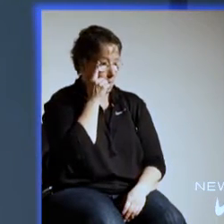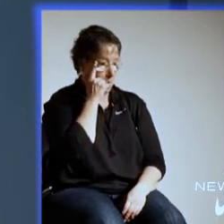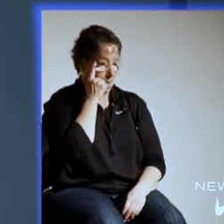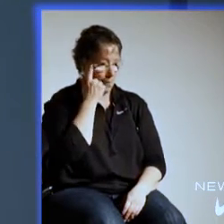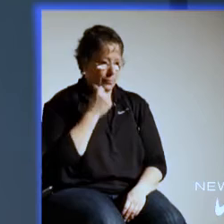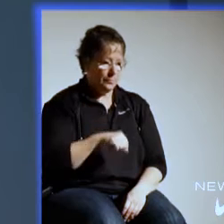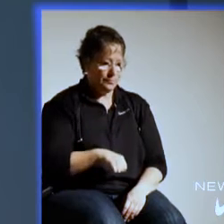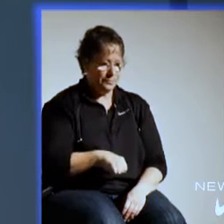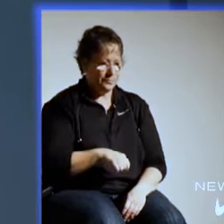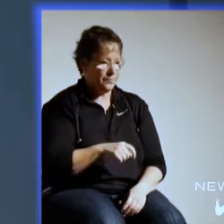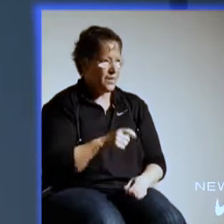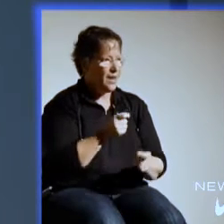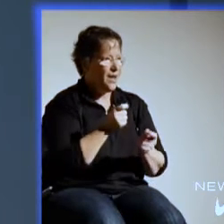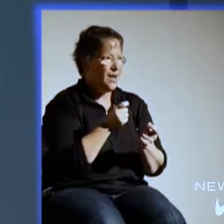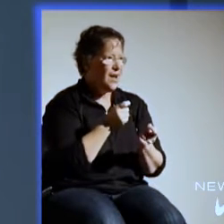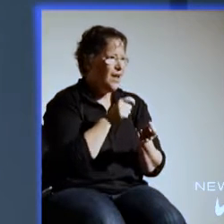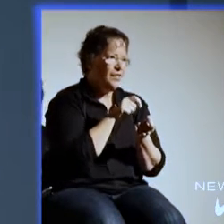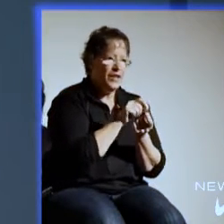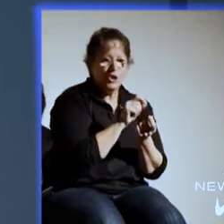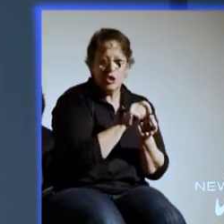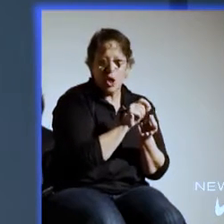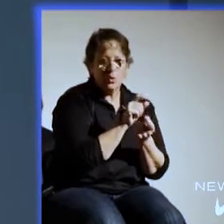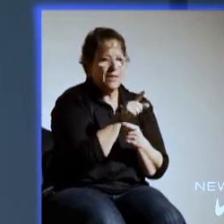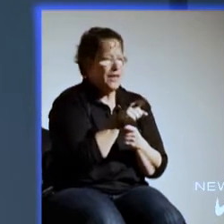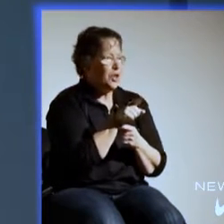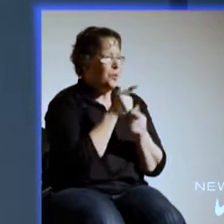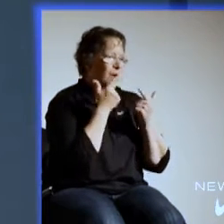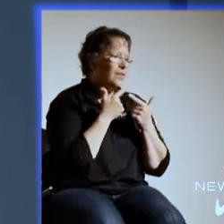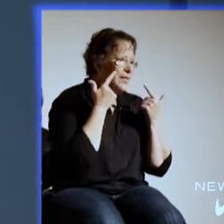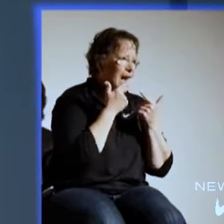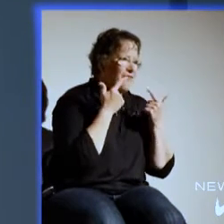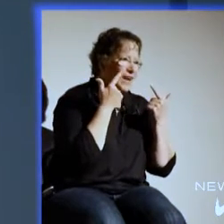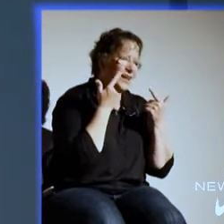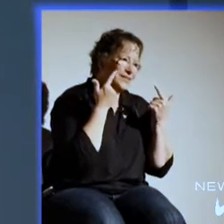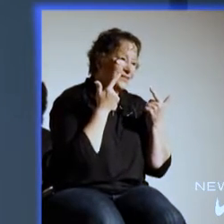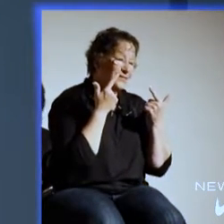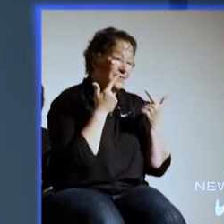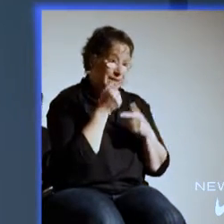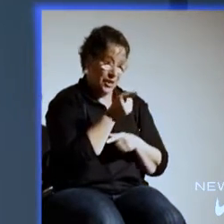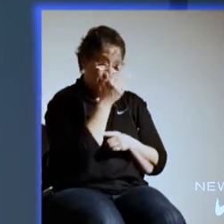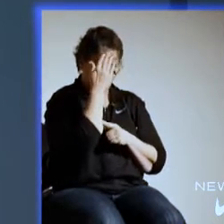The jokes that all of your friends at work laugh at, but you know are not cool.